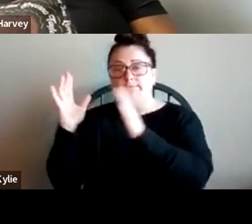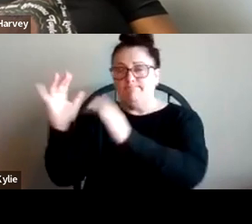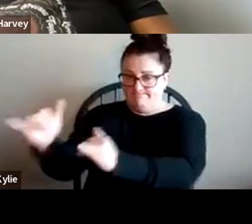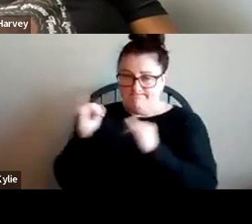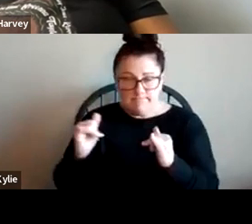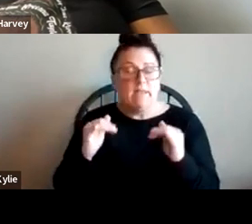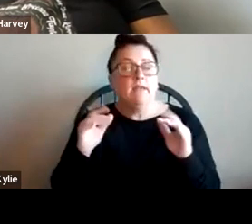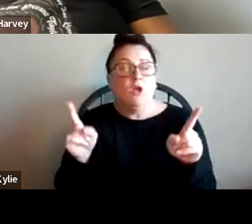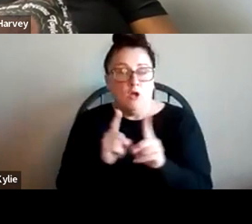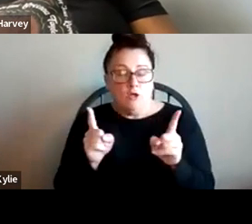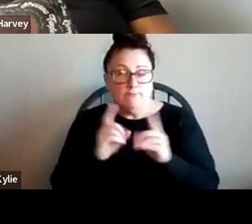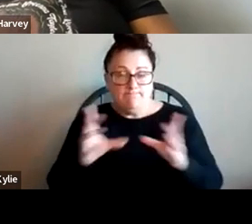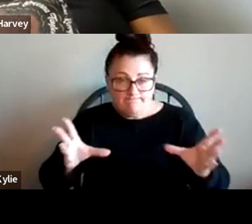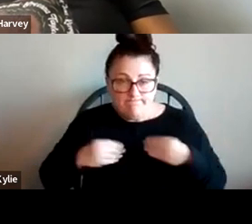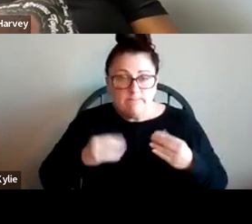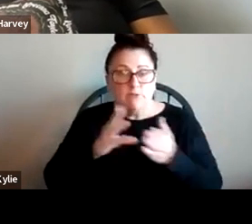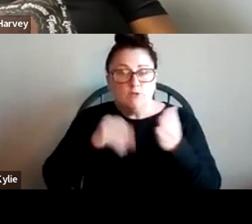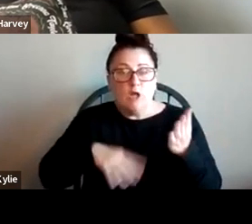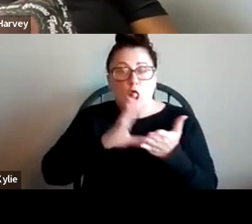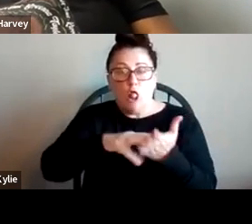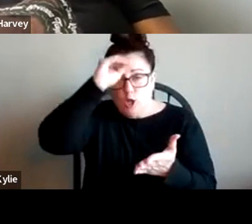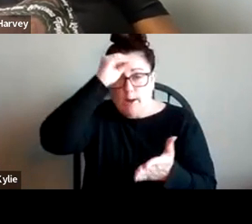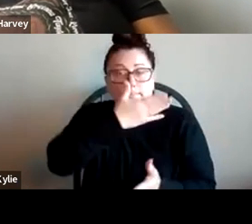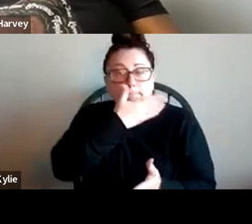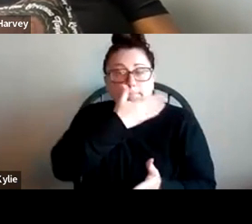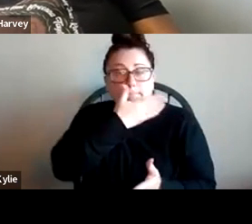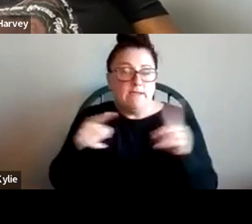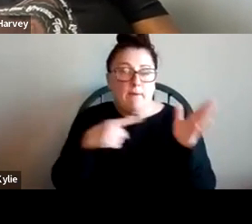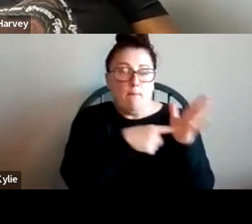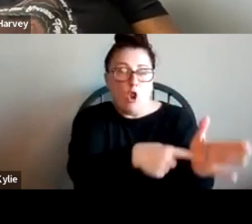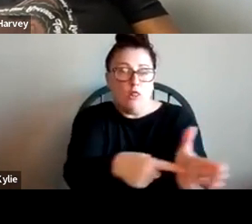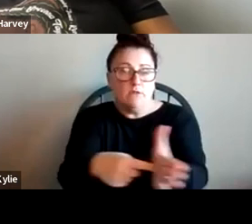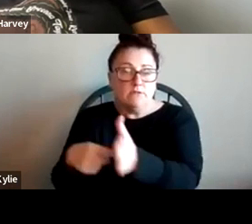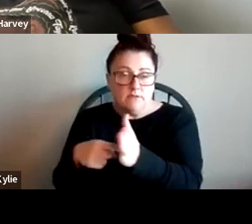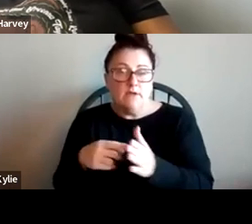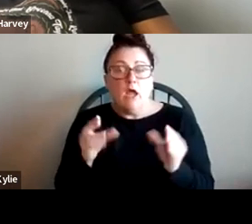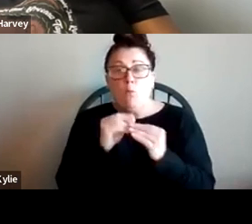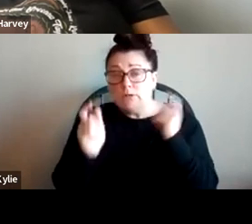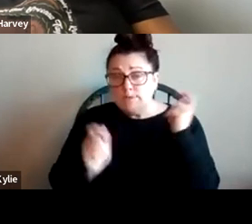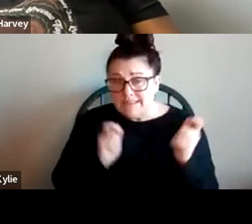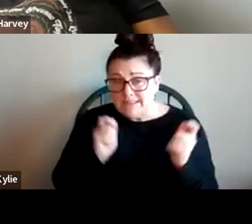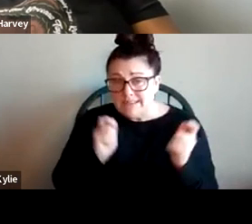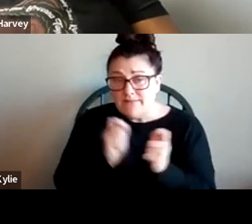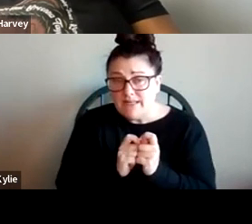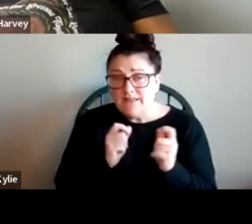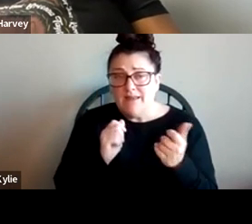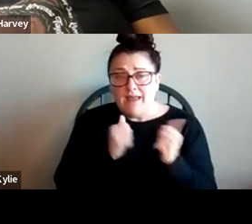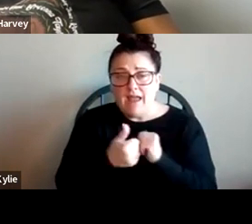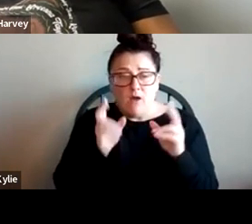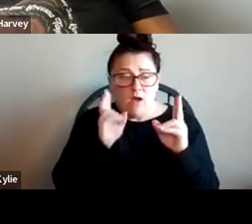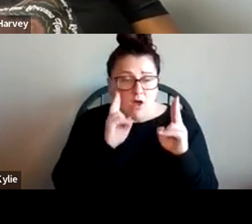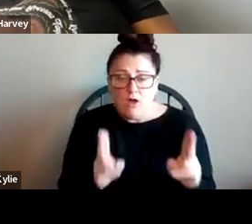rapidly make room for students who learn better in different models. More specifically, how will you honor